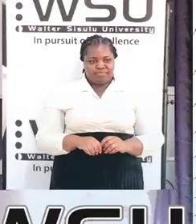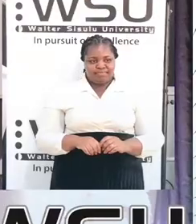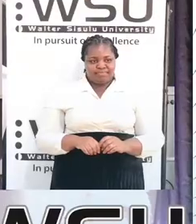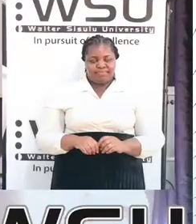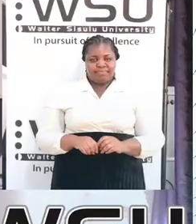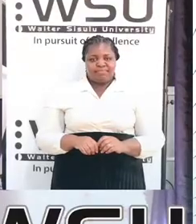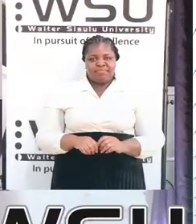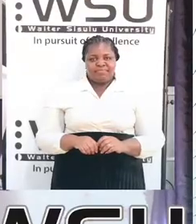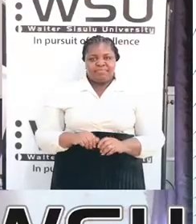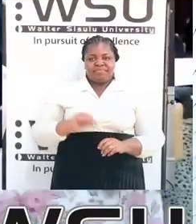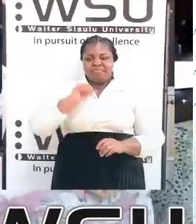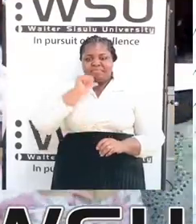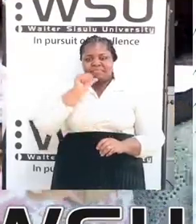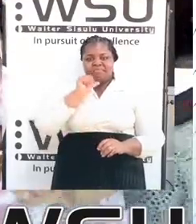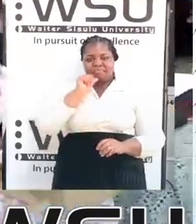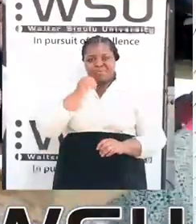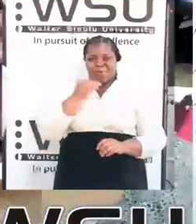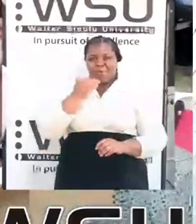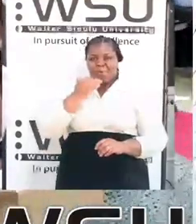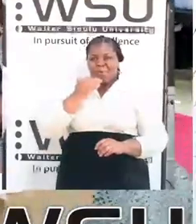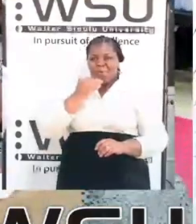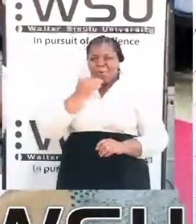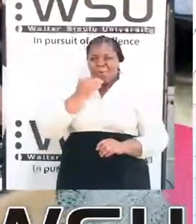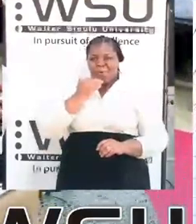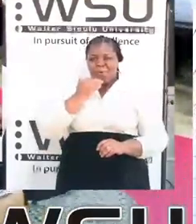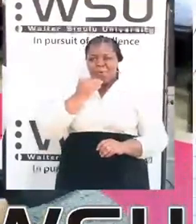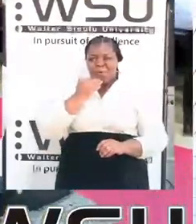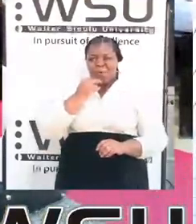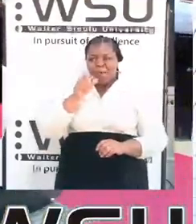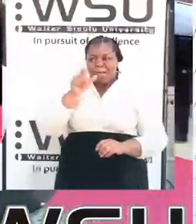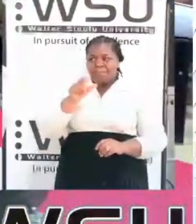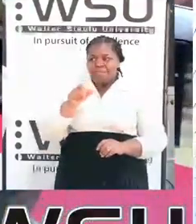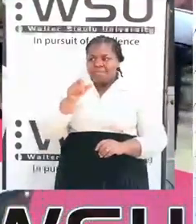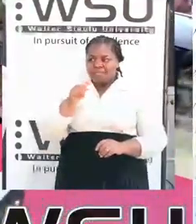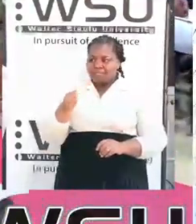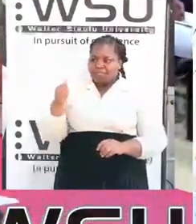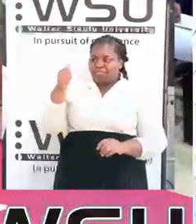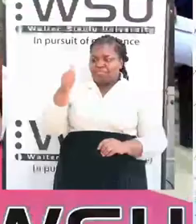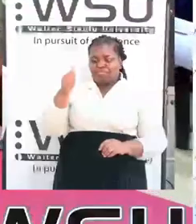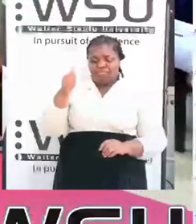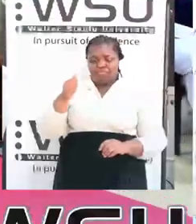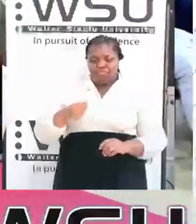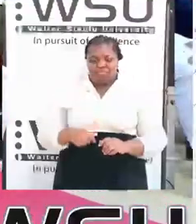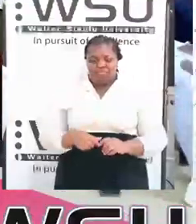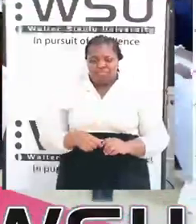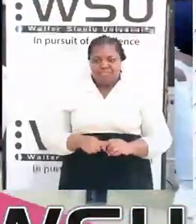regardless of who is at the helm of this university,